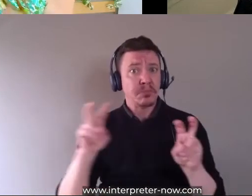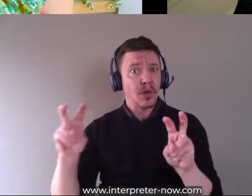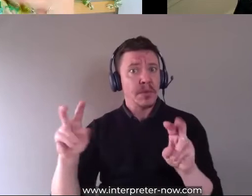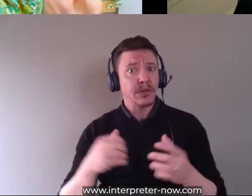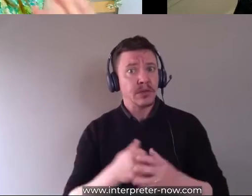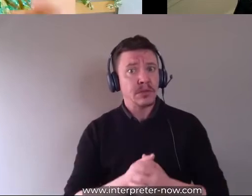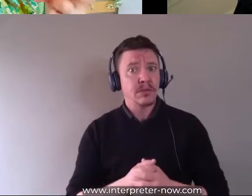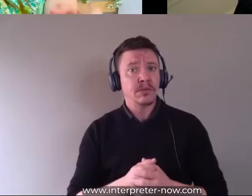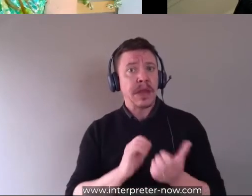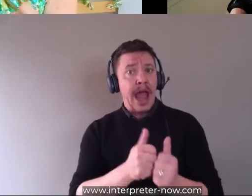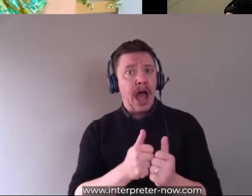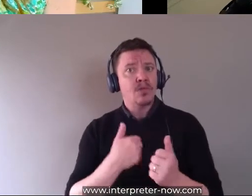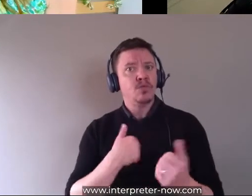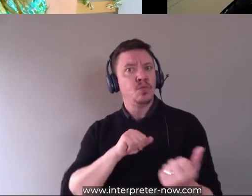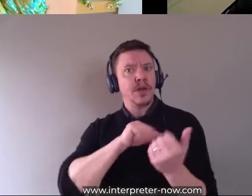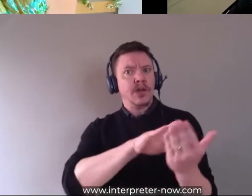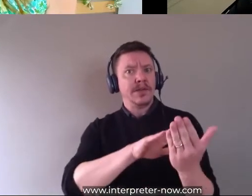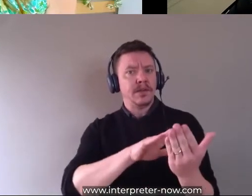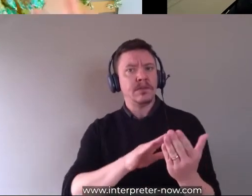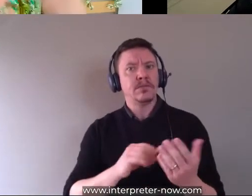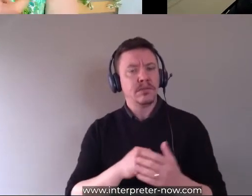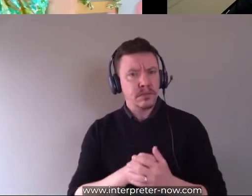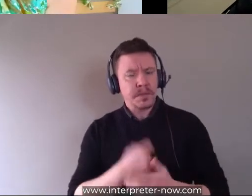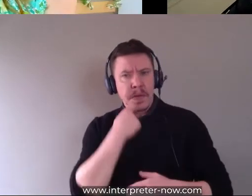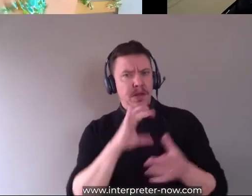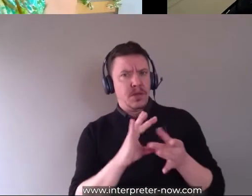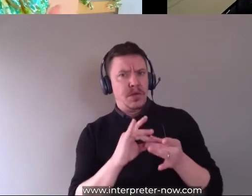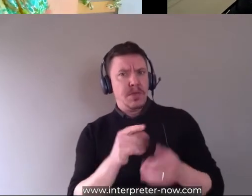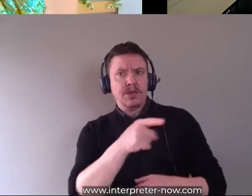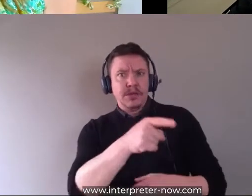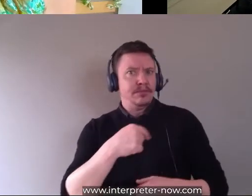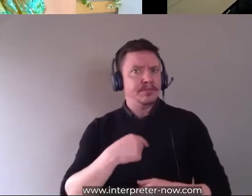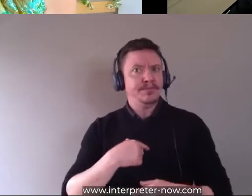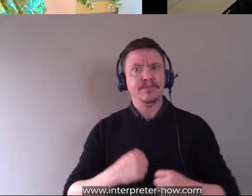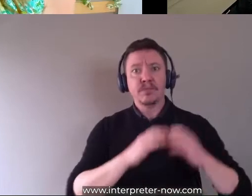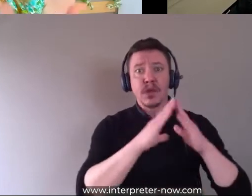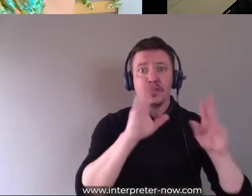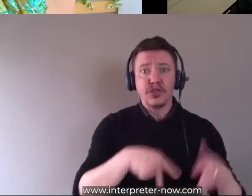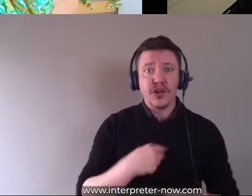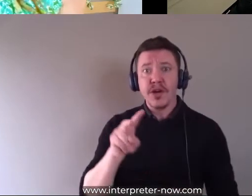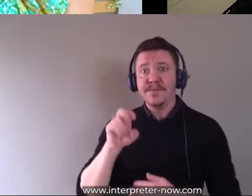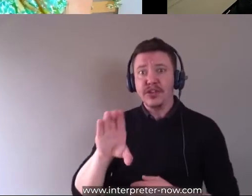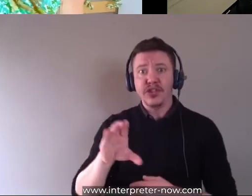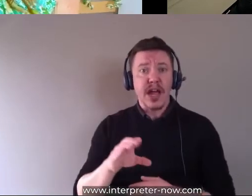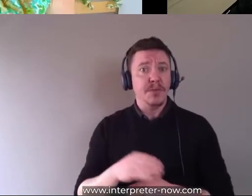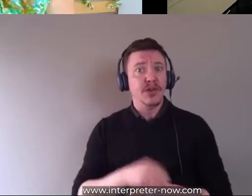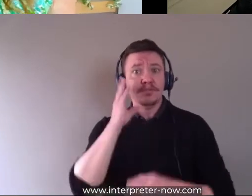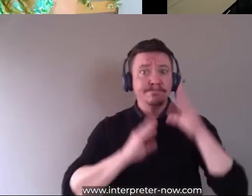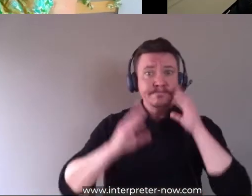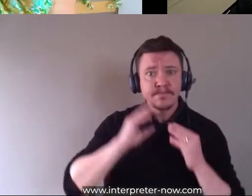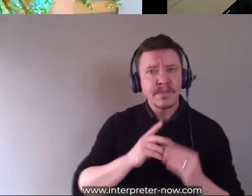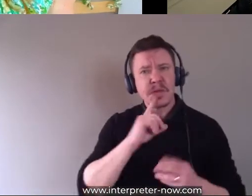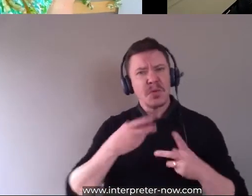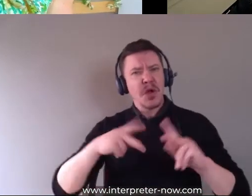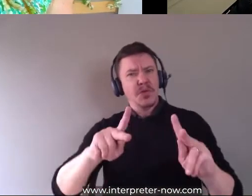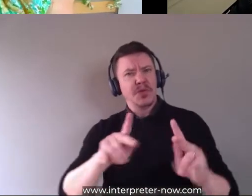some of the ways that to address it that you brought up earlier. You've been on both the startup side and now the venture capital side. Where do you see opportunities to really